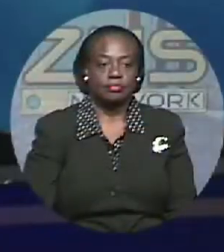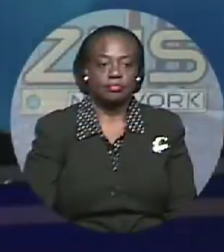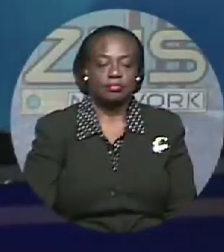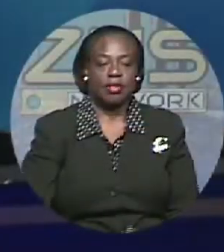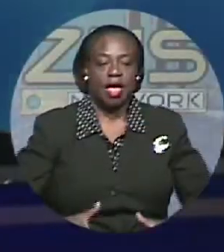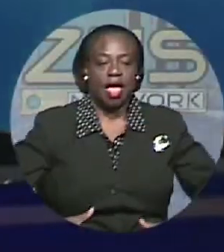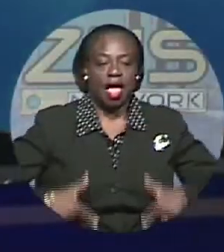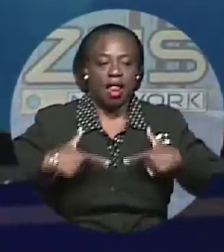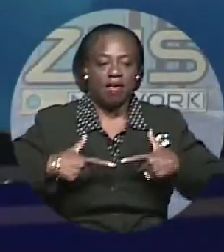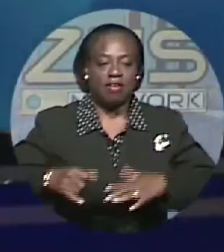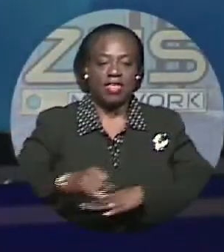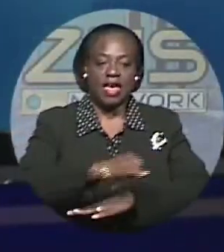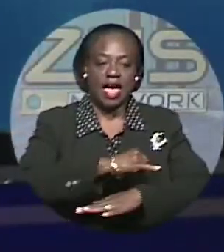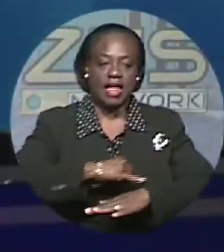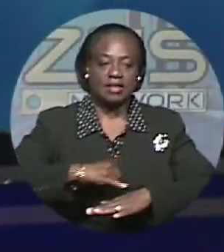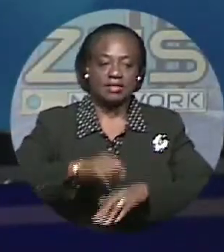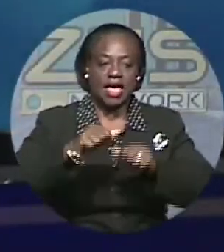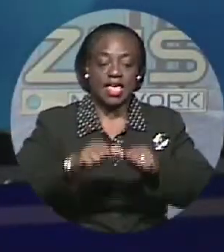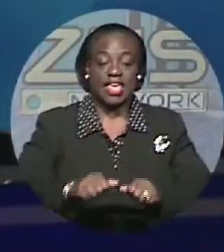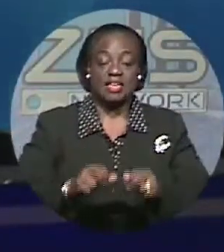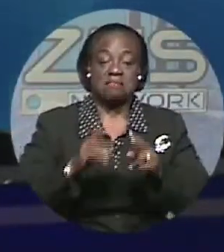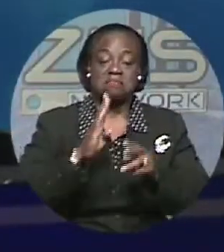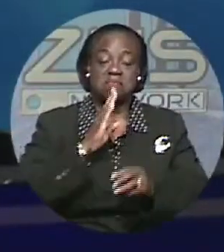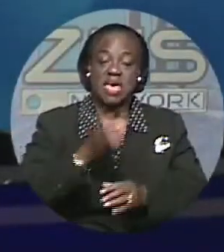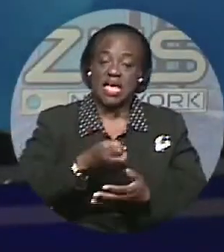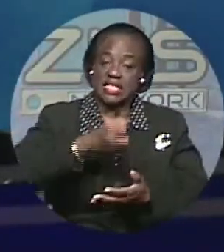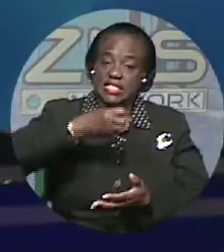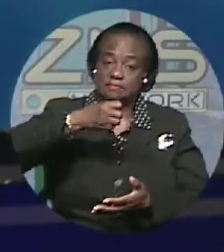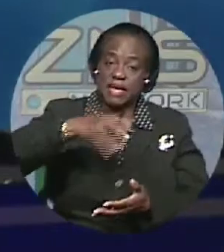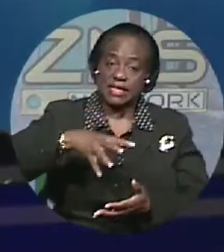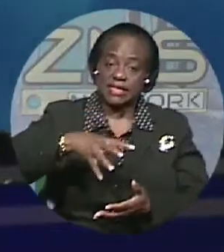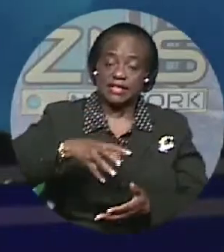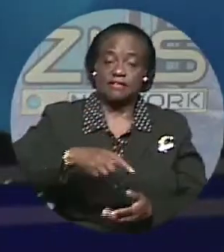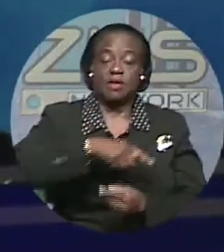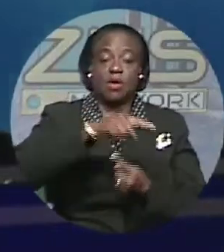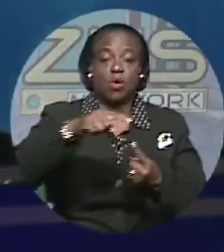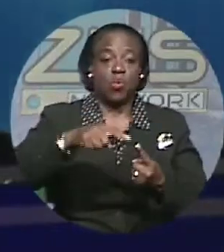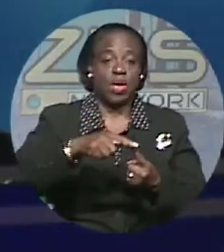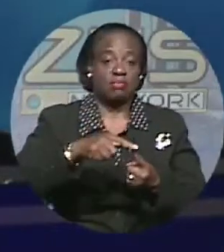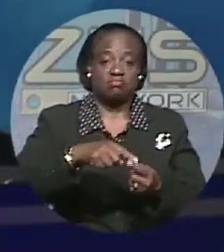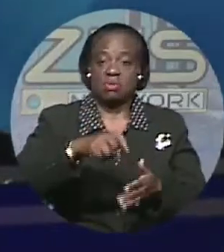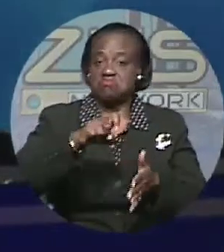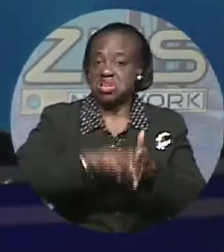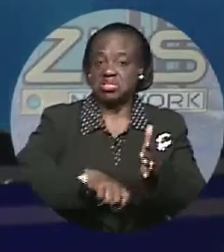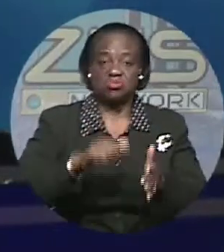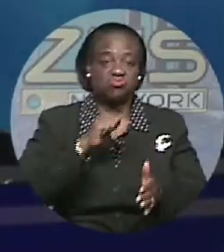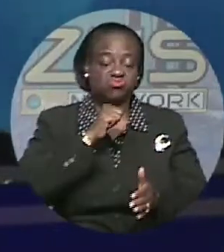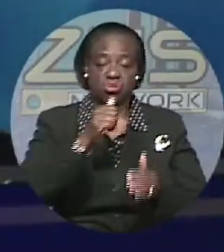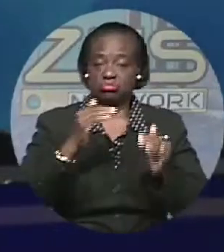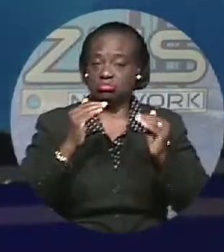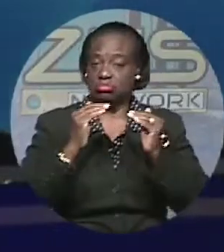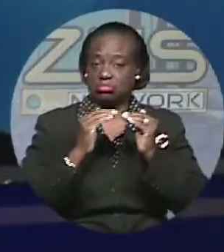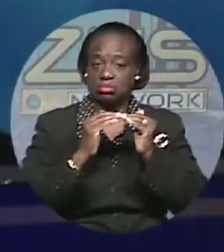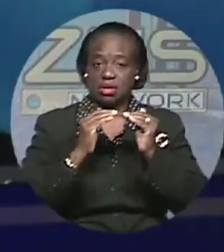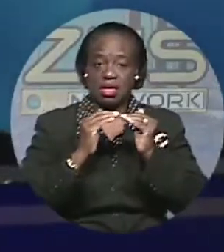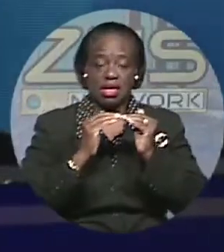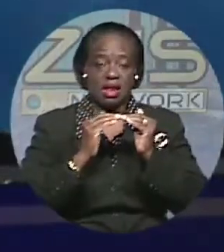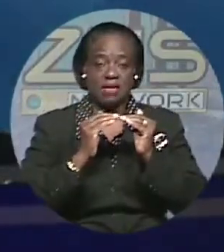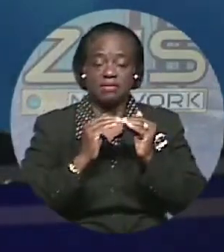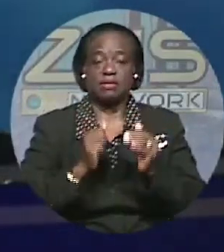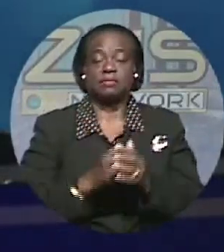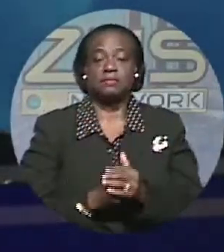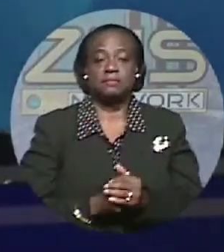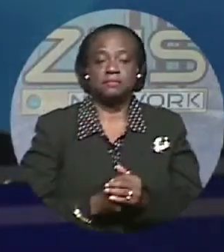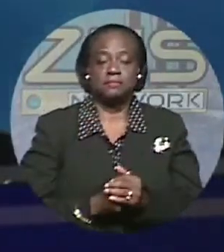Life on the islands can be expensive, even more so when prices are at levels that put everyday items out of reach of consumers. Andrew Barrows has more.